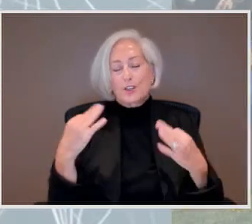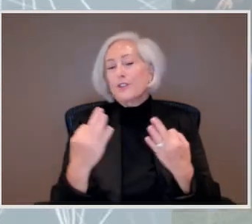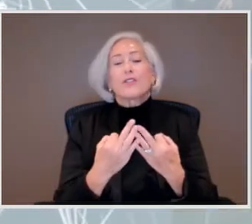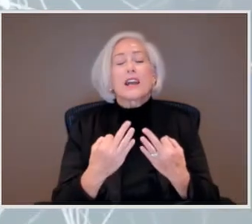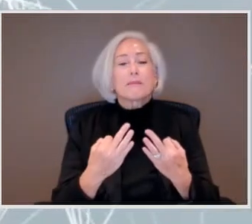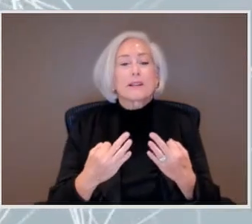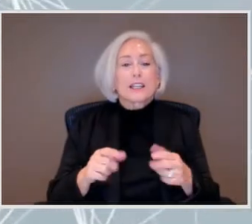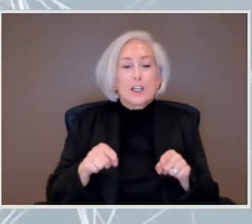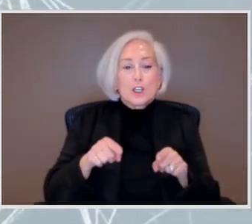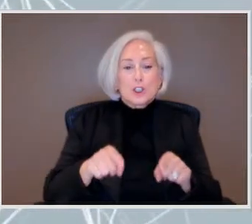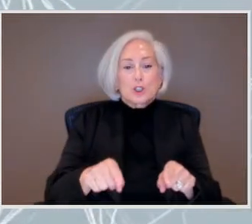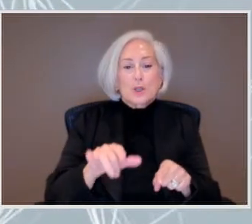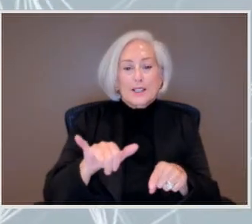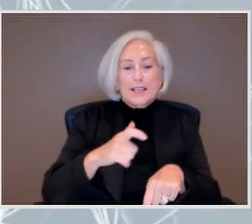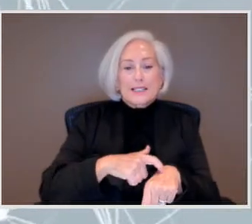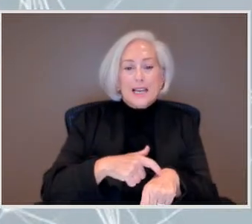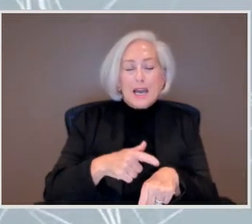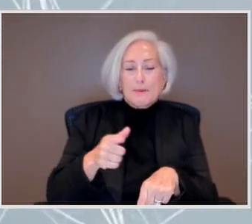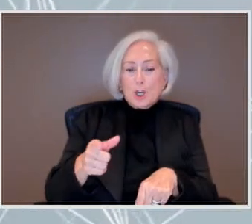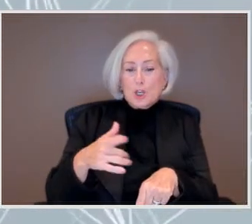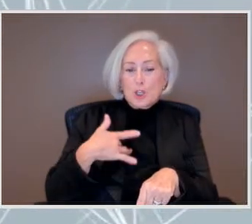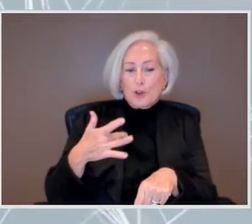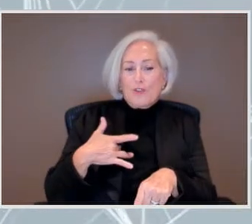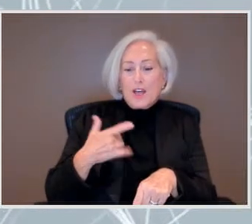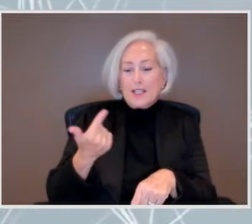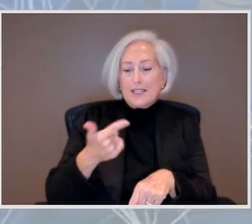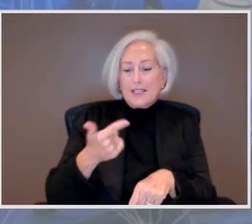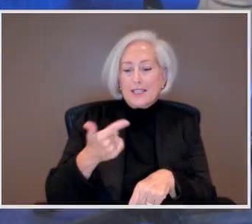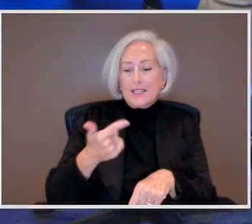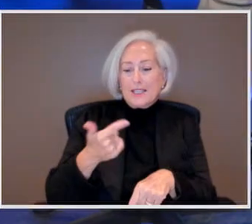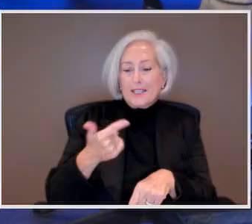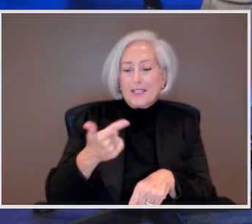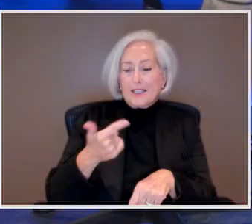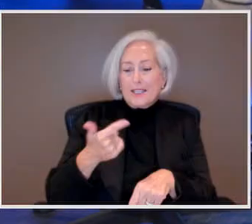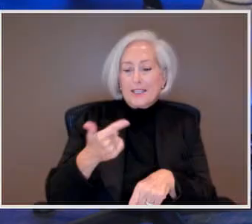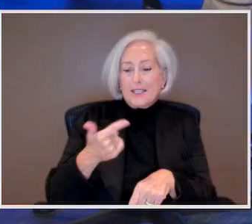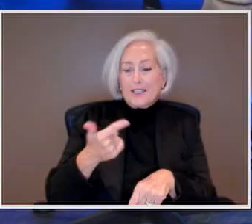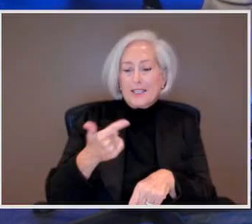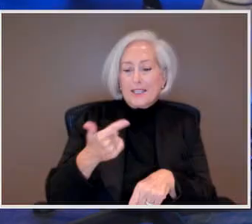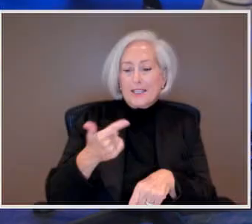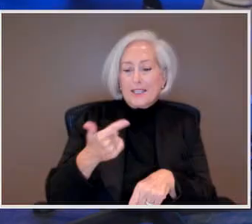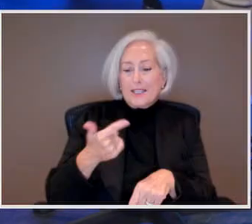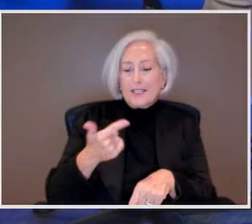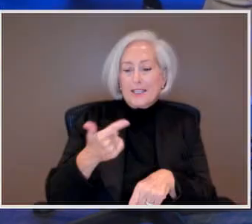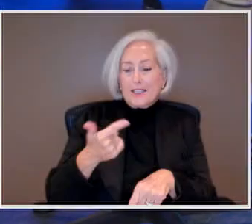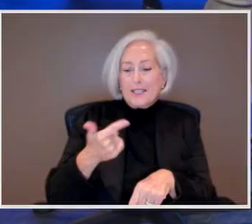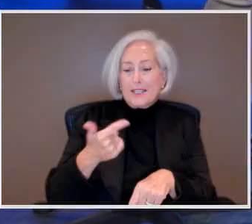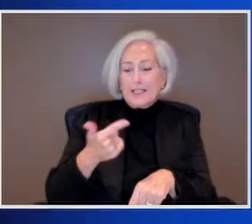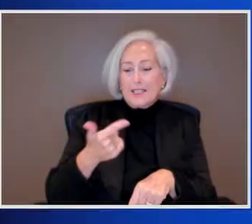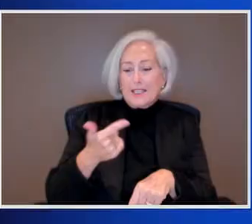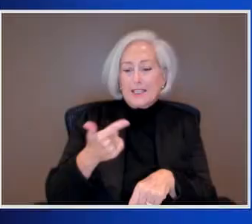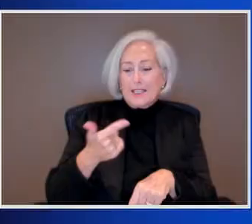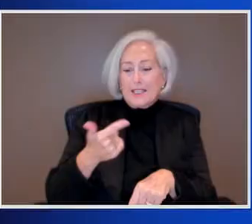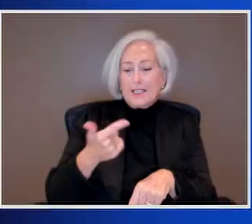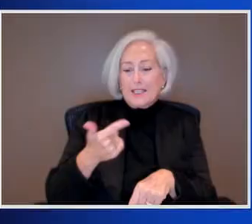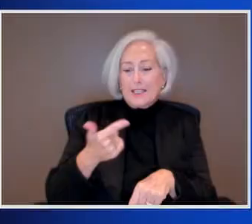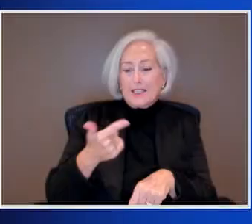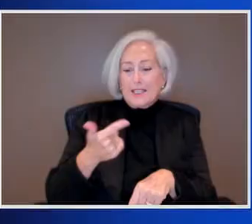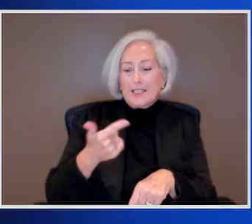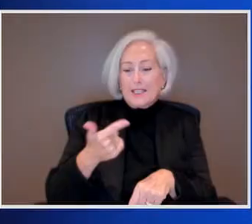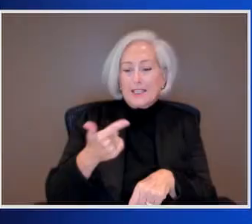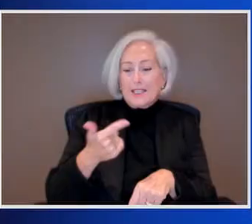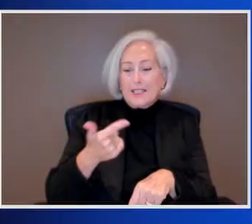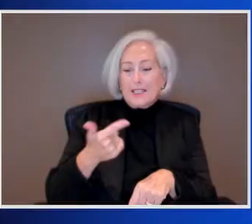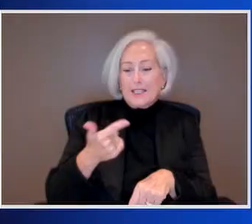During this time, what made you feel like Gage was really in the right place, getting the best care? So when he first showed up to Olathe, they took one look